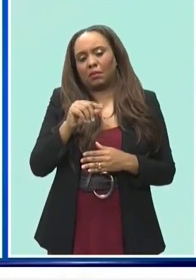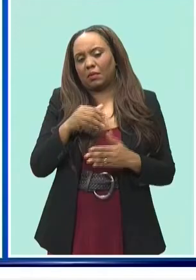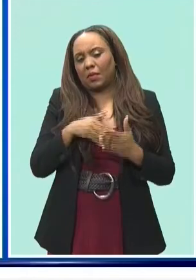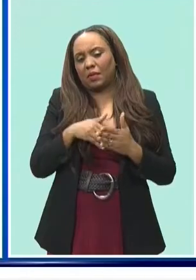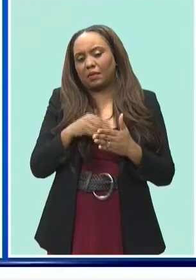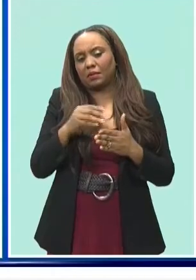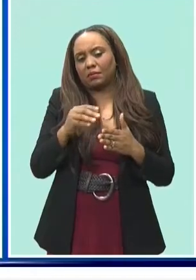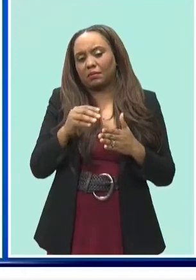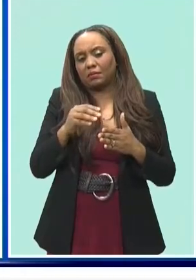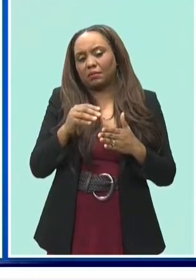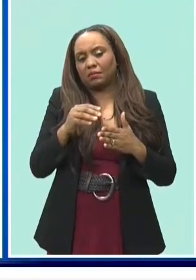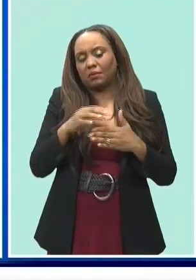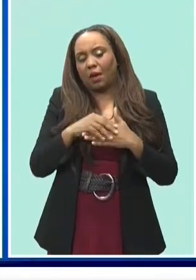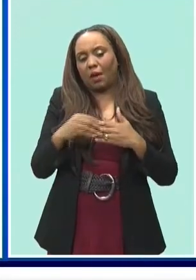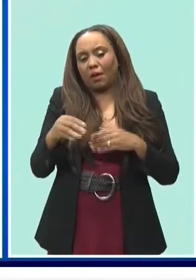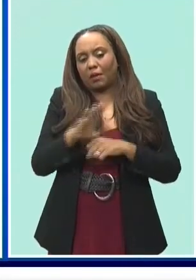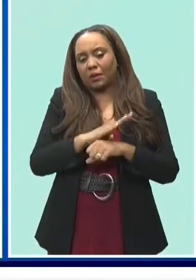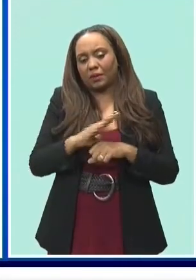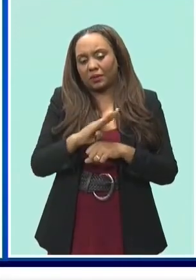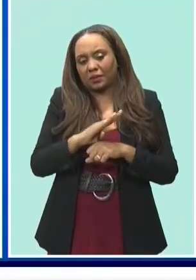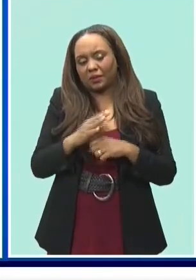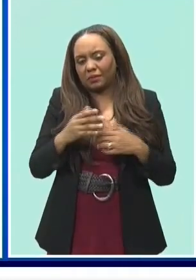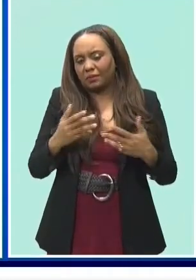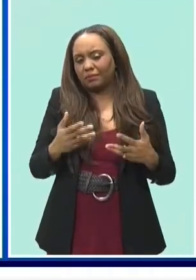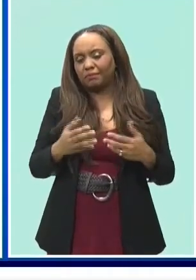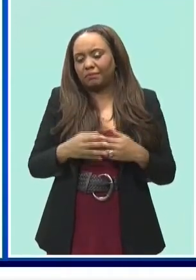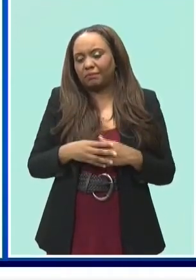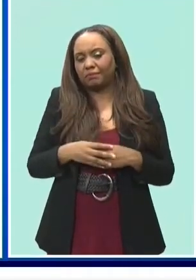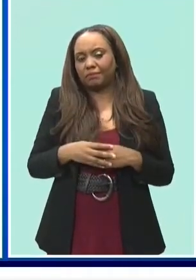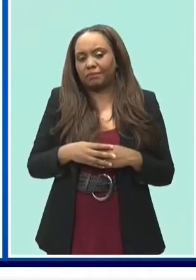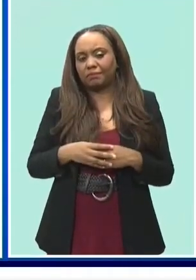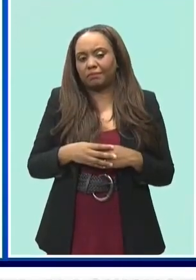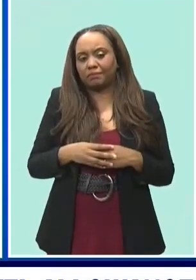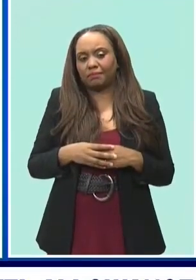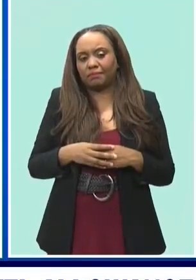You can make up the difference by, you can use